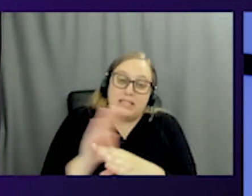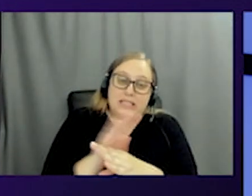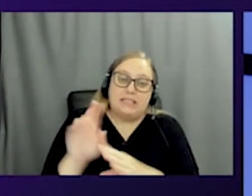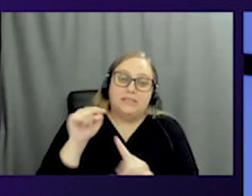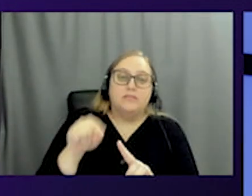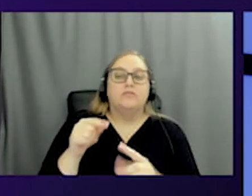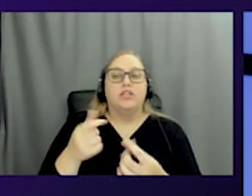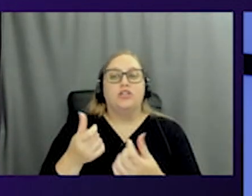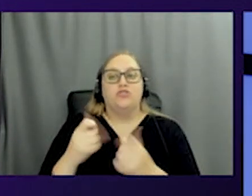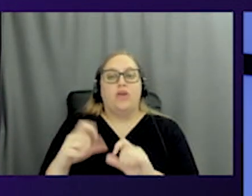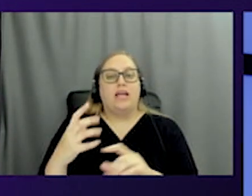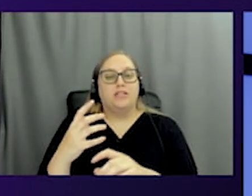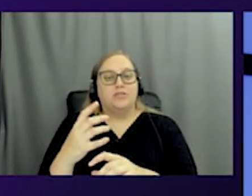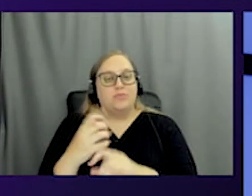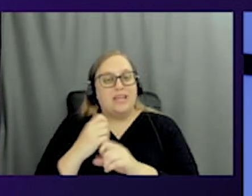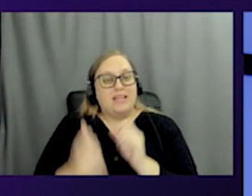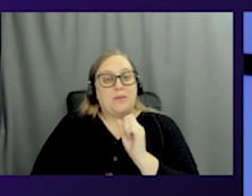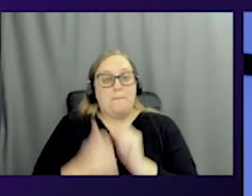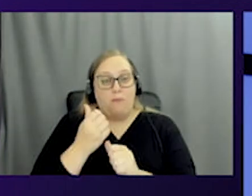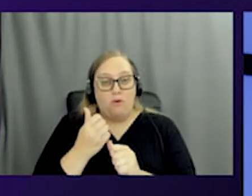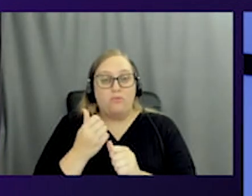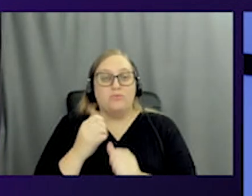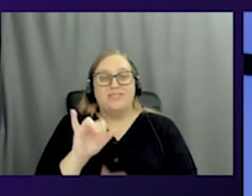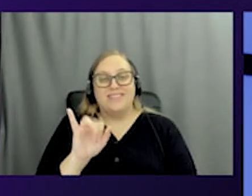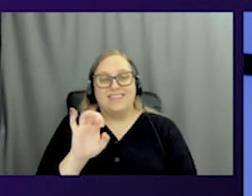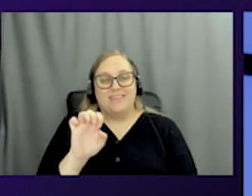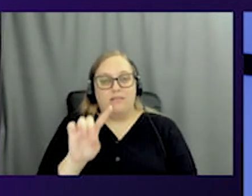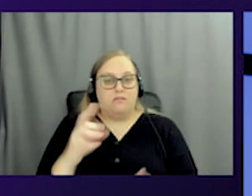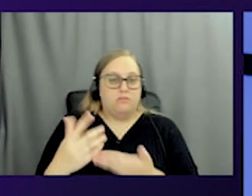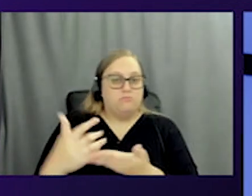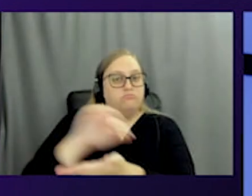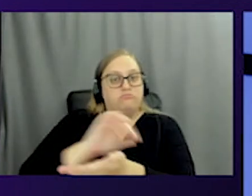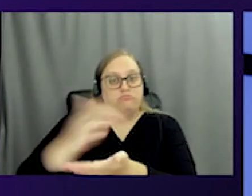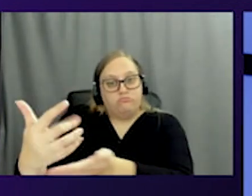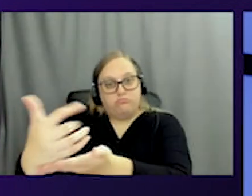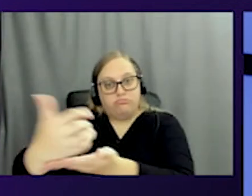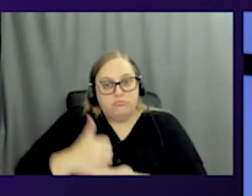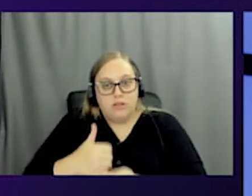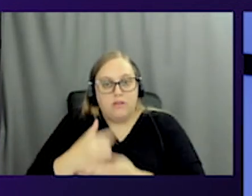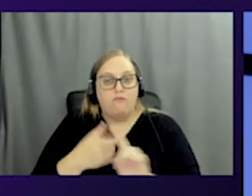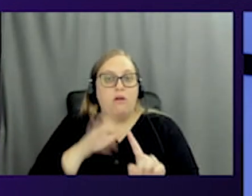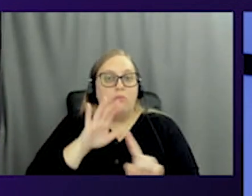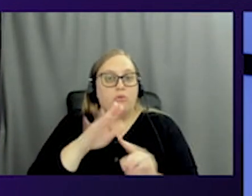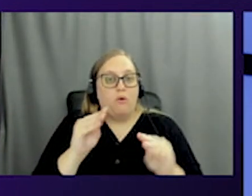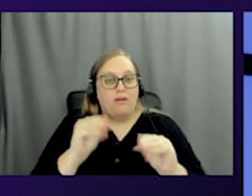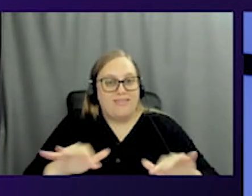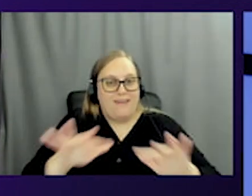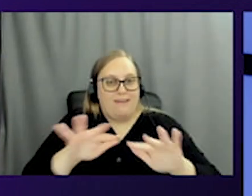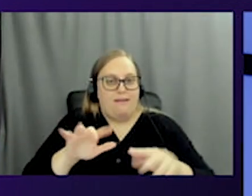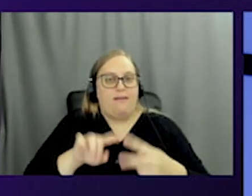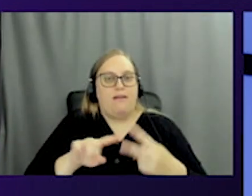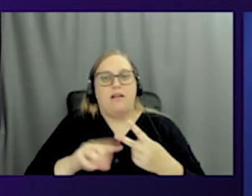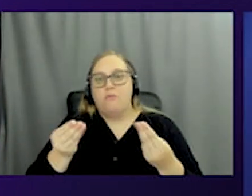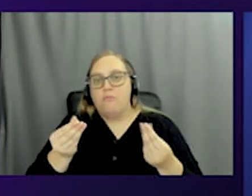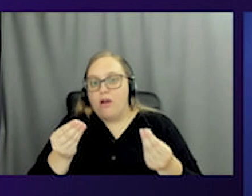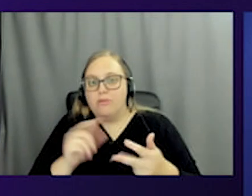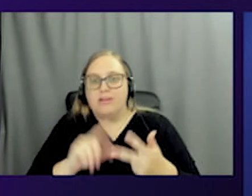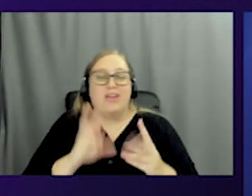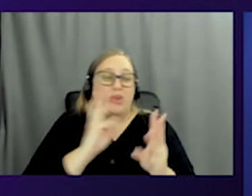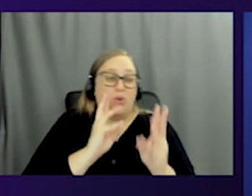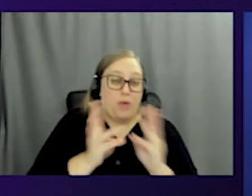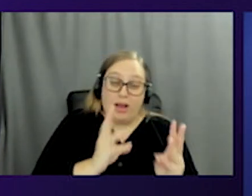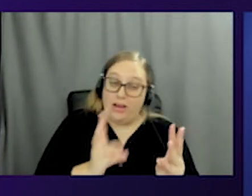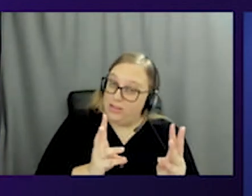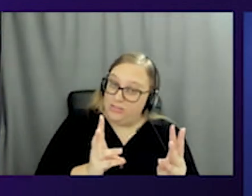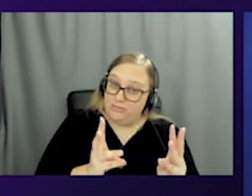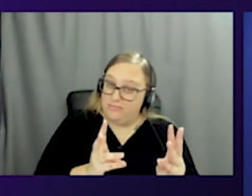to get the most yield out of the land that you have and the property, and there's a lot of, and the weather is, you